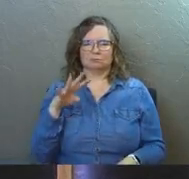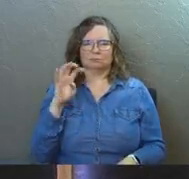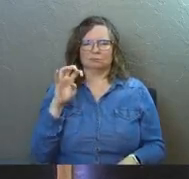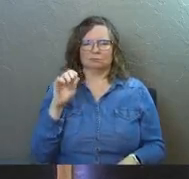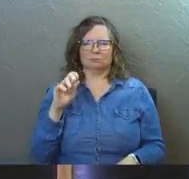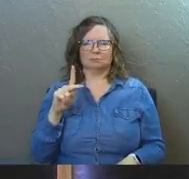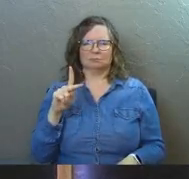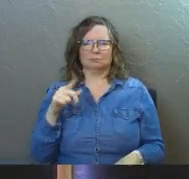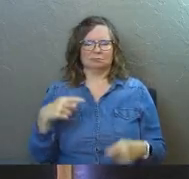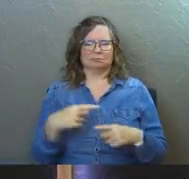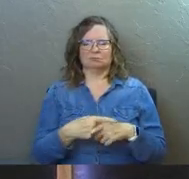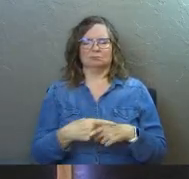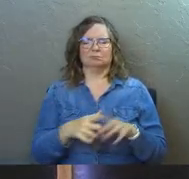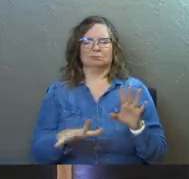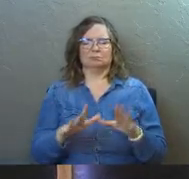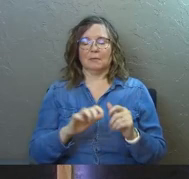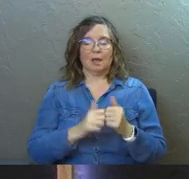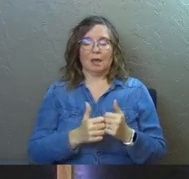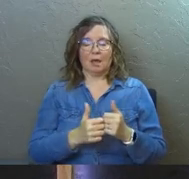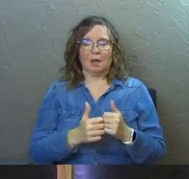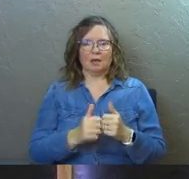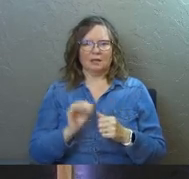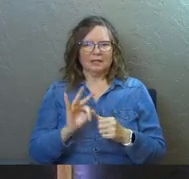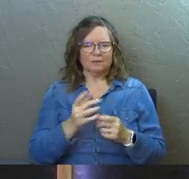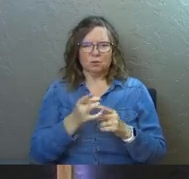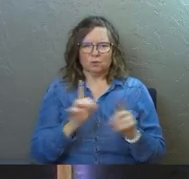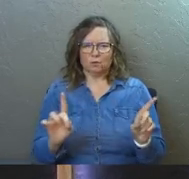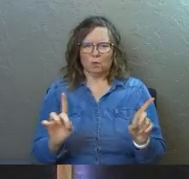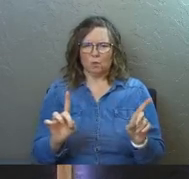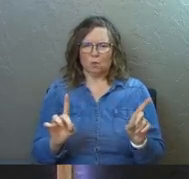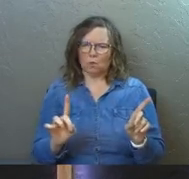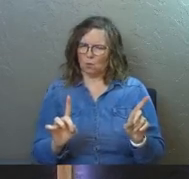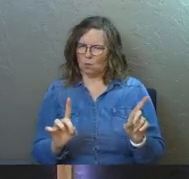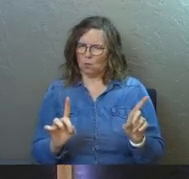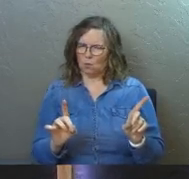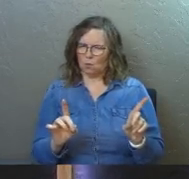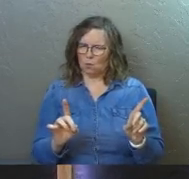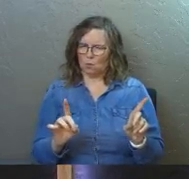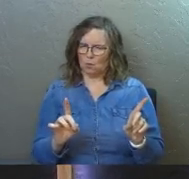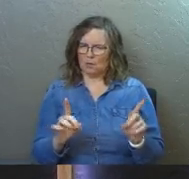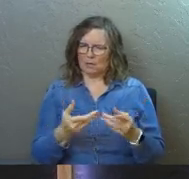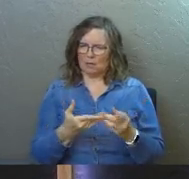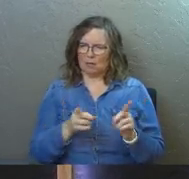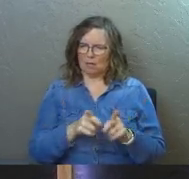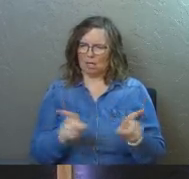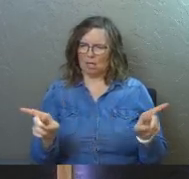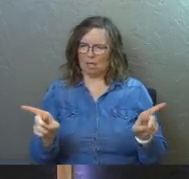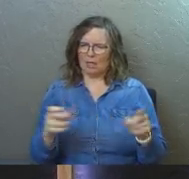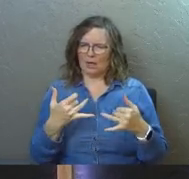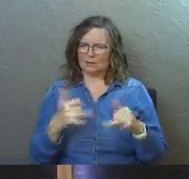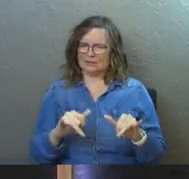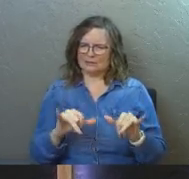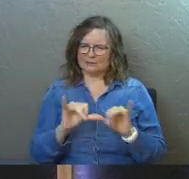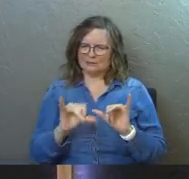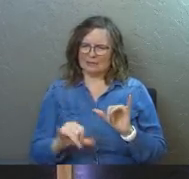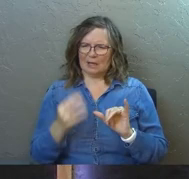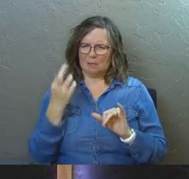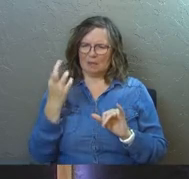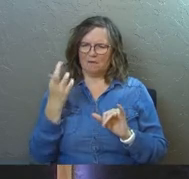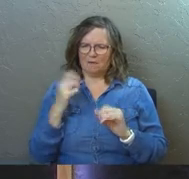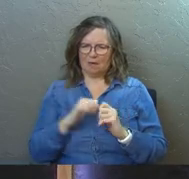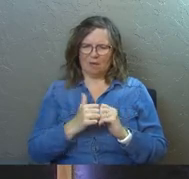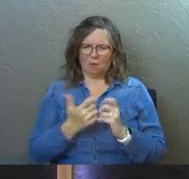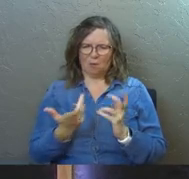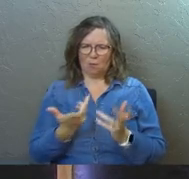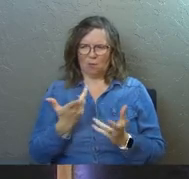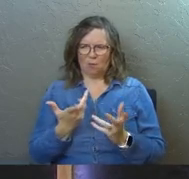Okay. I don't know how, if you're divorcing, if you're going to be apart now, you're going to still be best friends